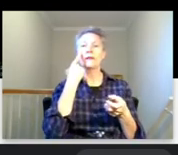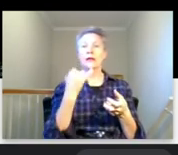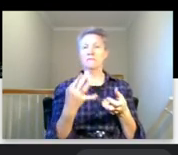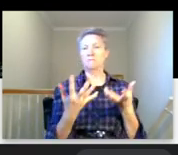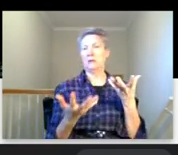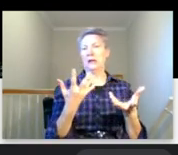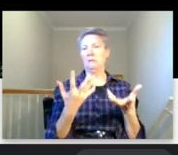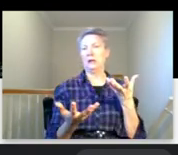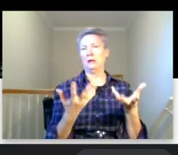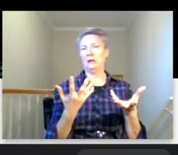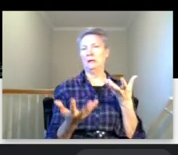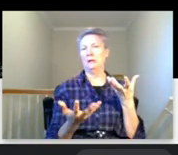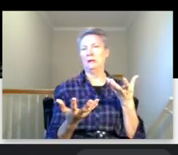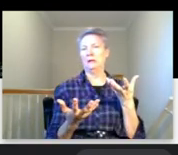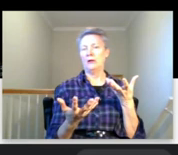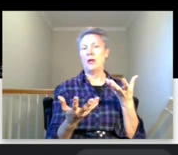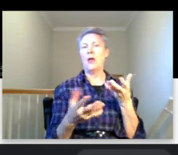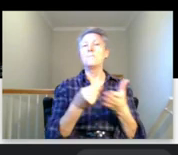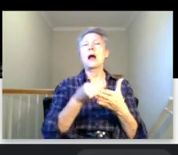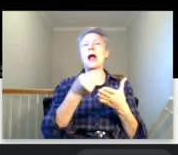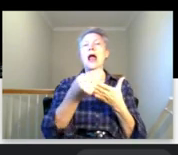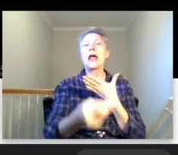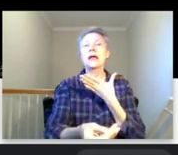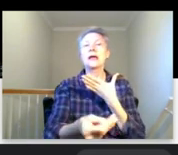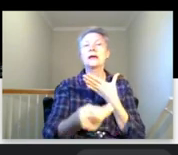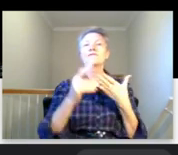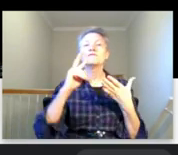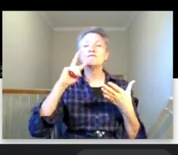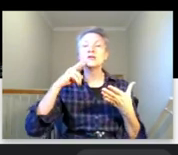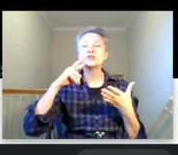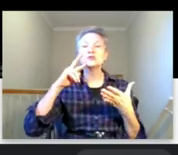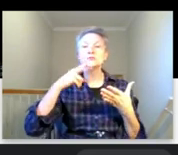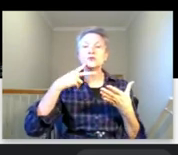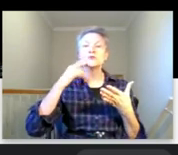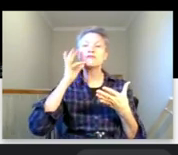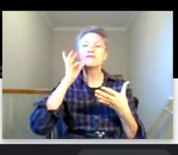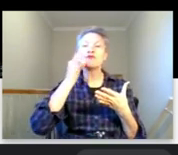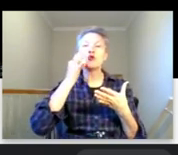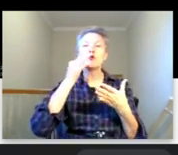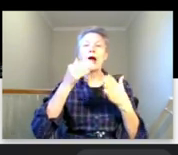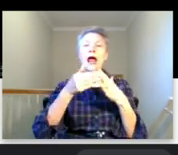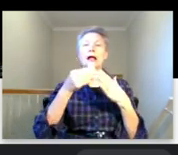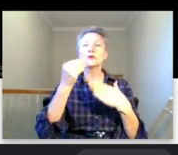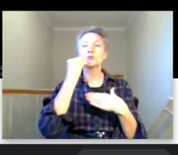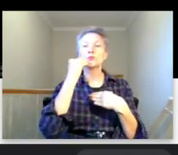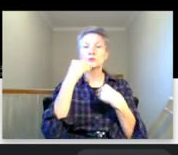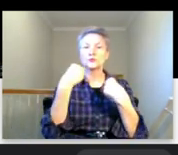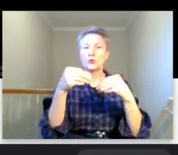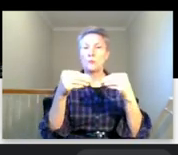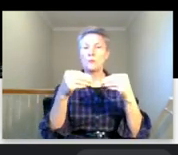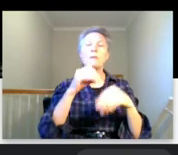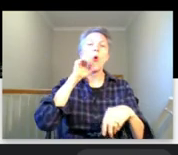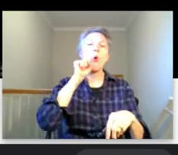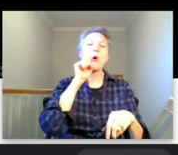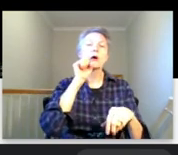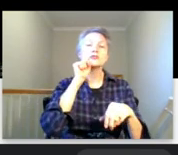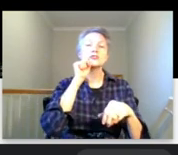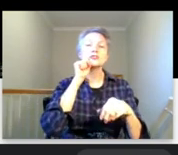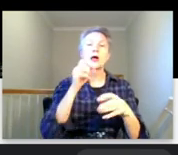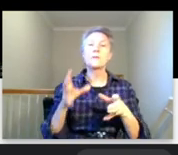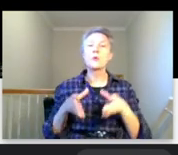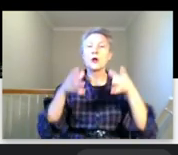maybe buying produce at the grocery store, and a lot of times you weigh that produce on a scale. So let's say I'm buying some oranges, and I weigh them, and I find